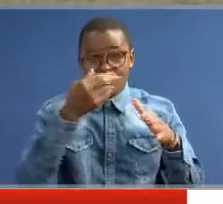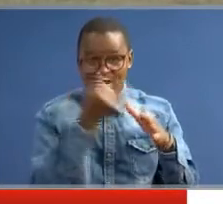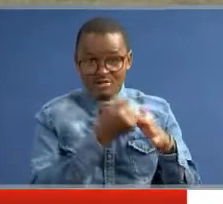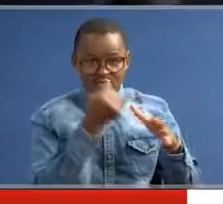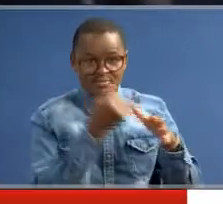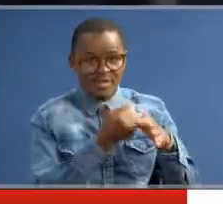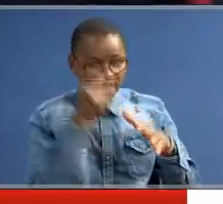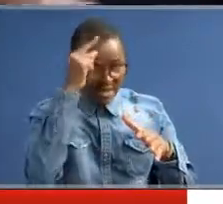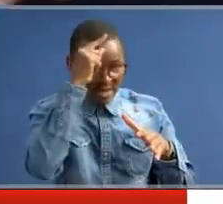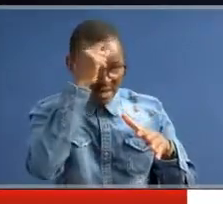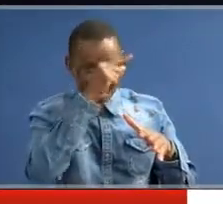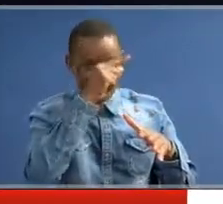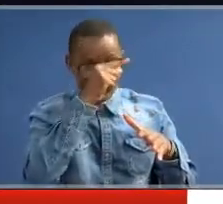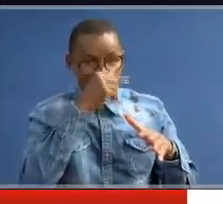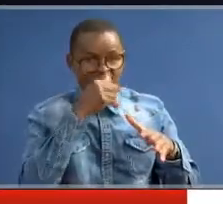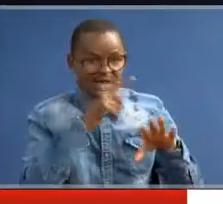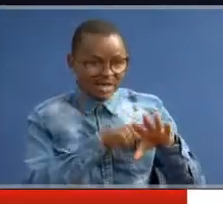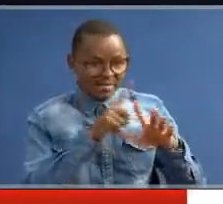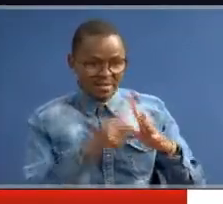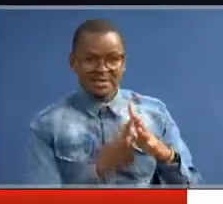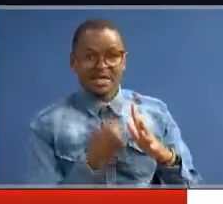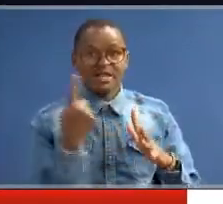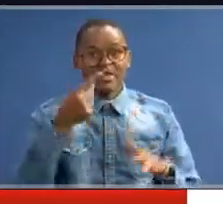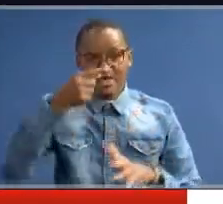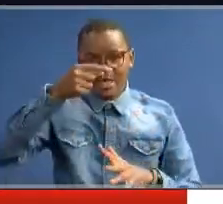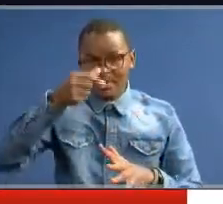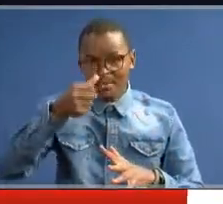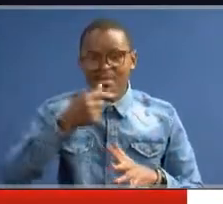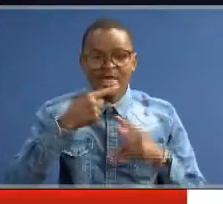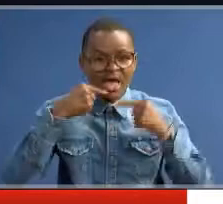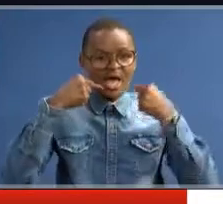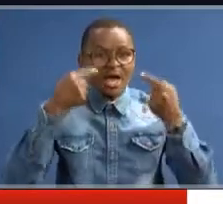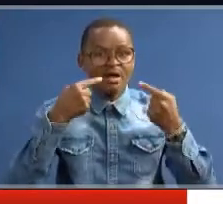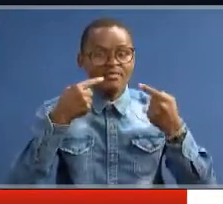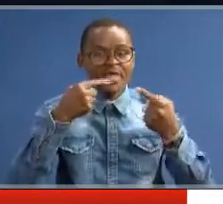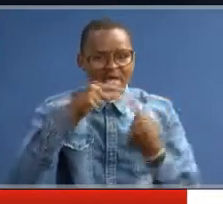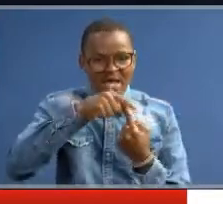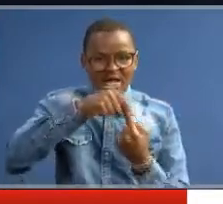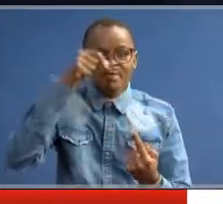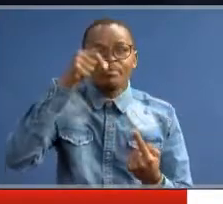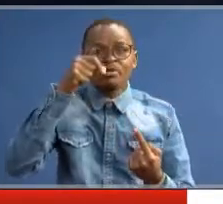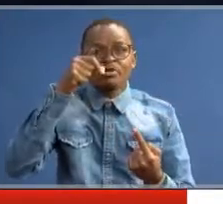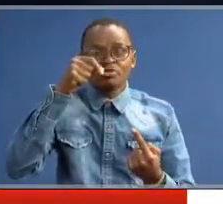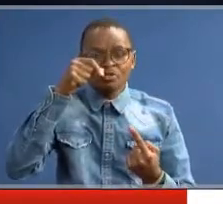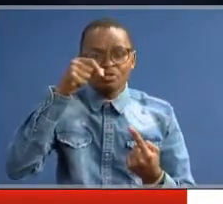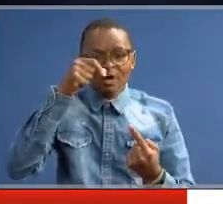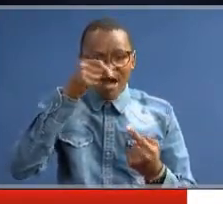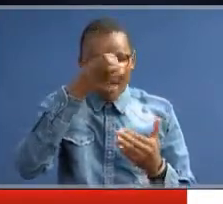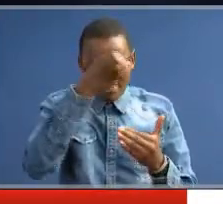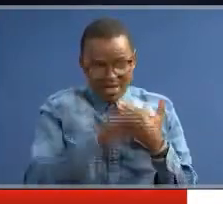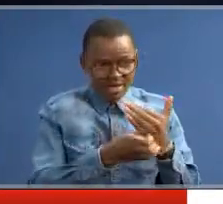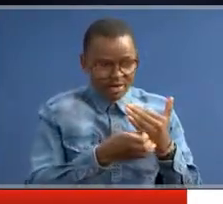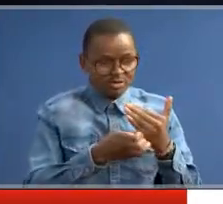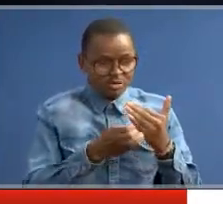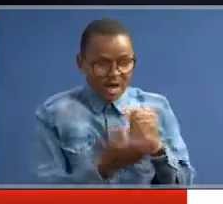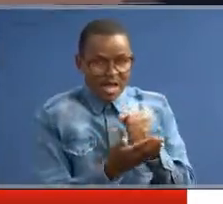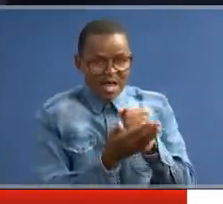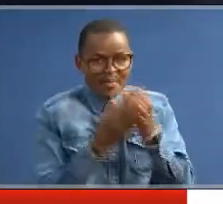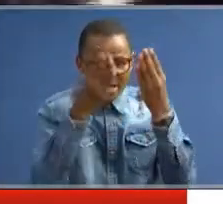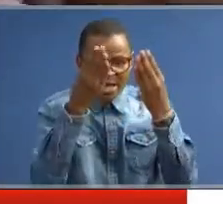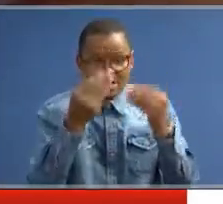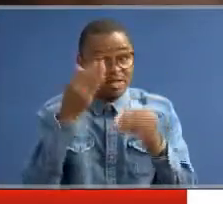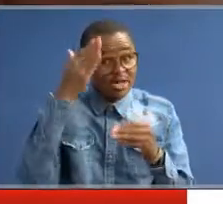mind, the government, while rolling out the new notes, announced that they will have unique bars on the edge of the notes to help them